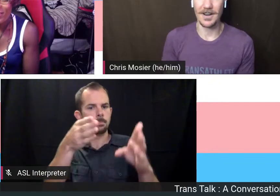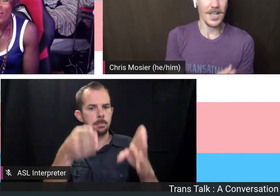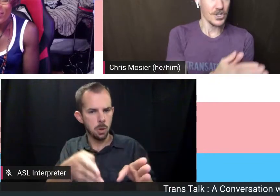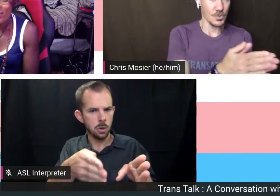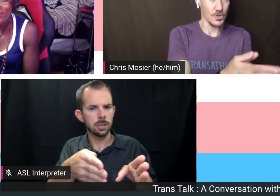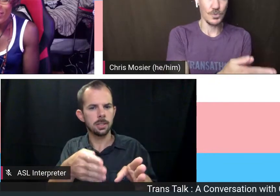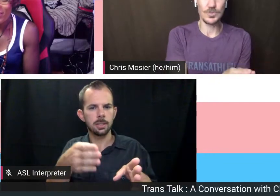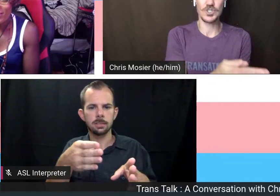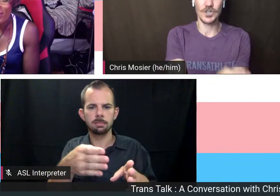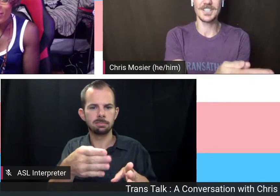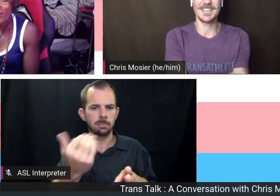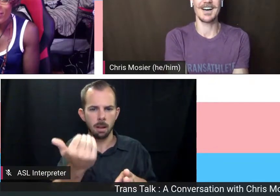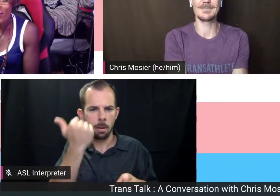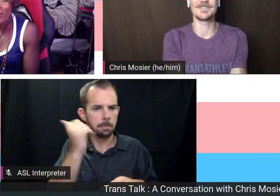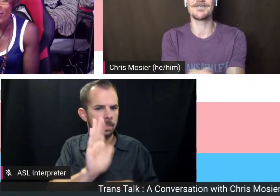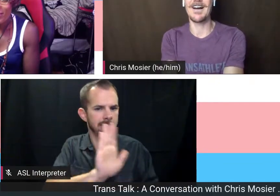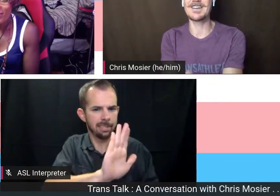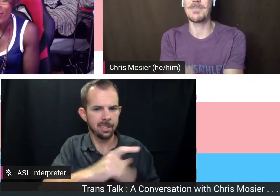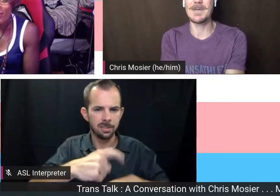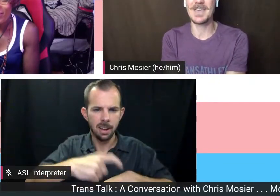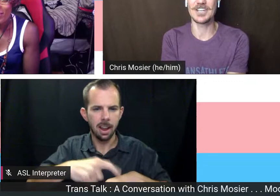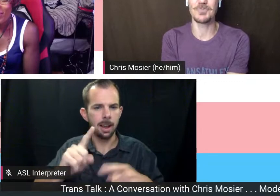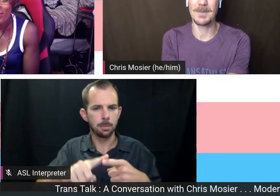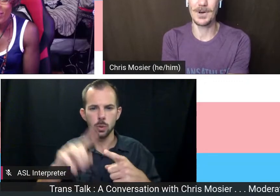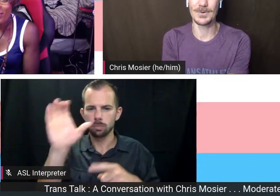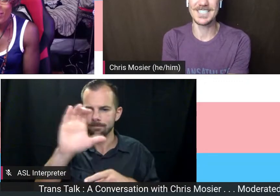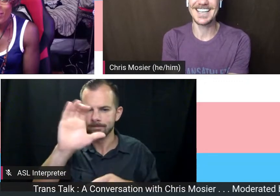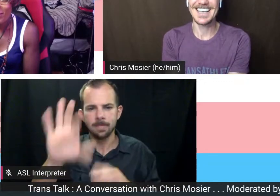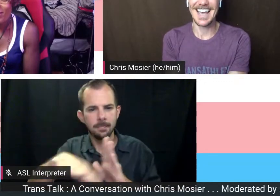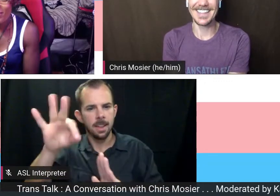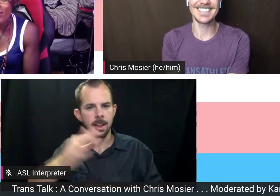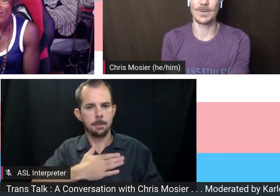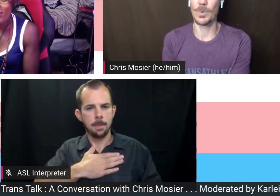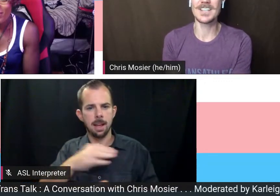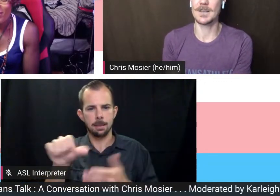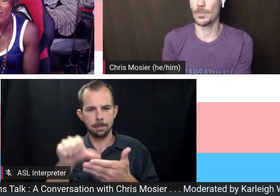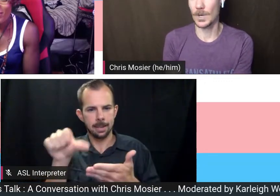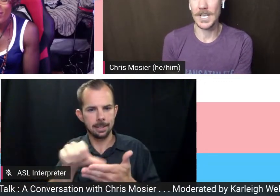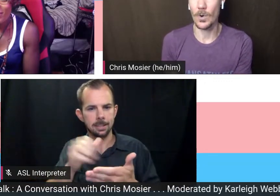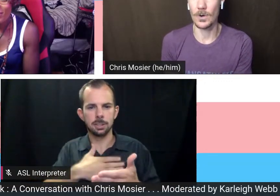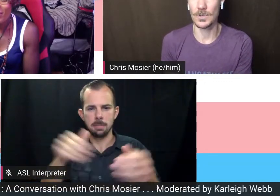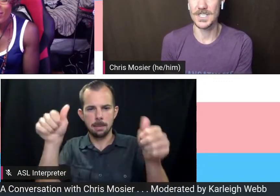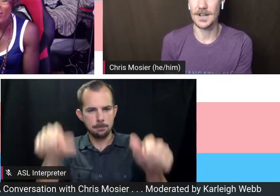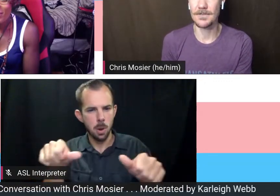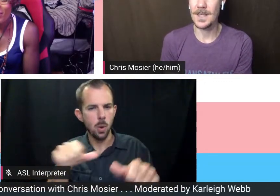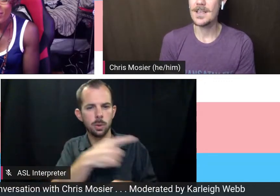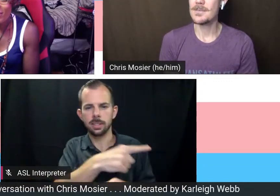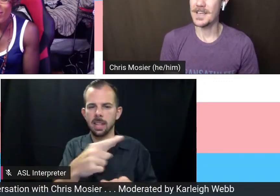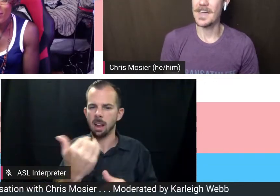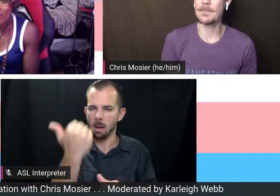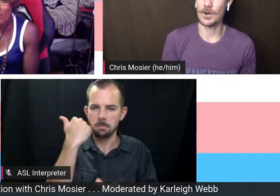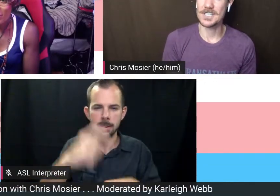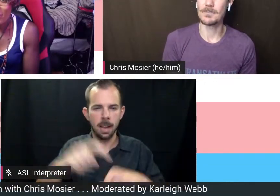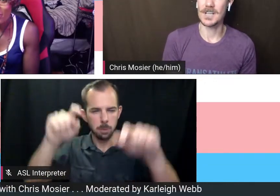you took the time to find my page, my post, and then to write some really horrible stuff, and that person must